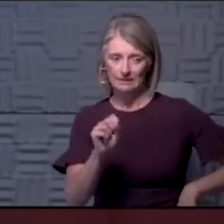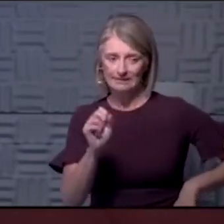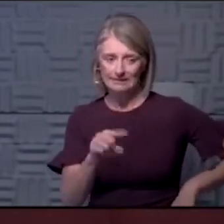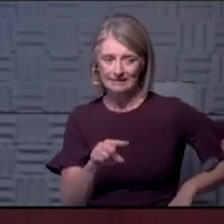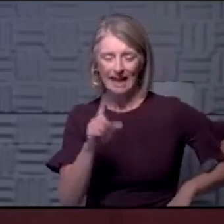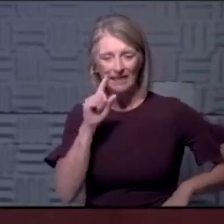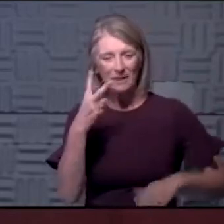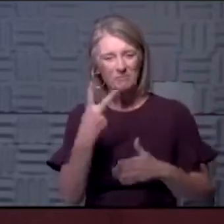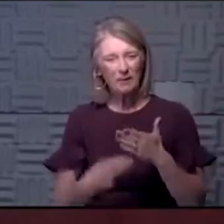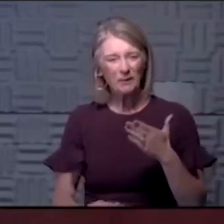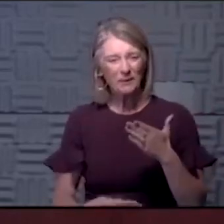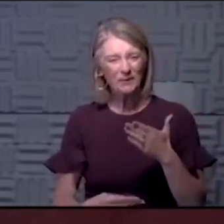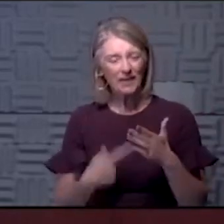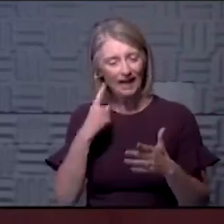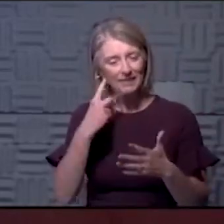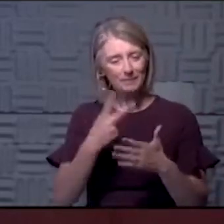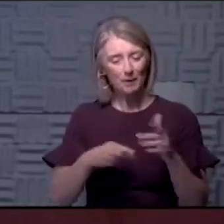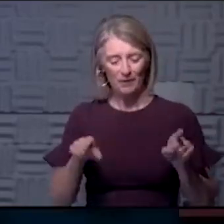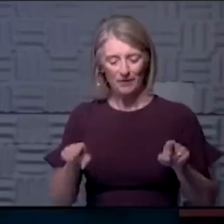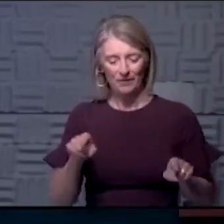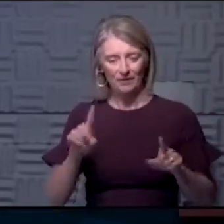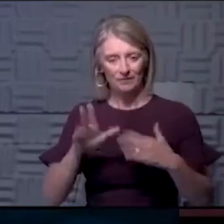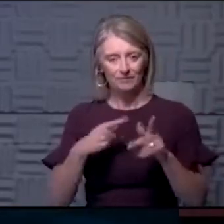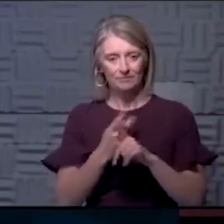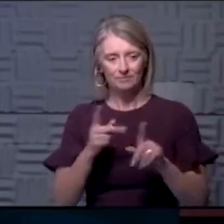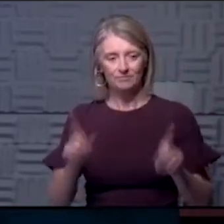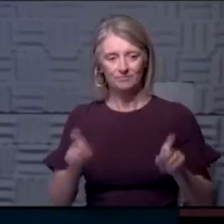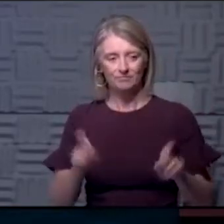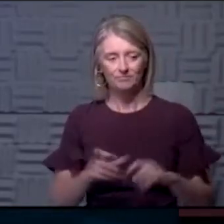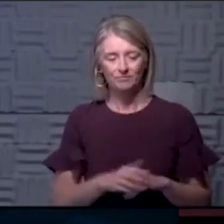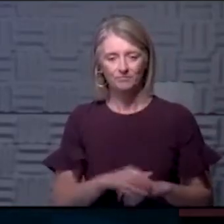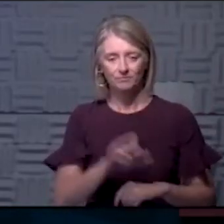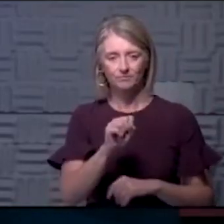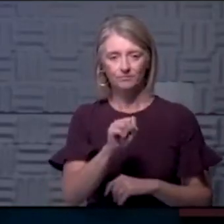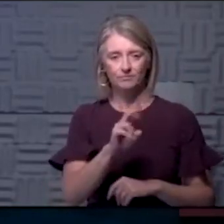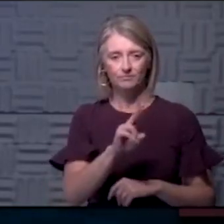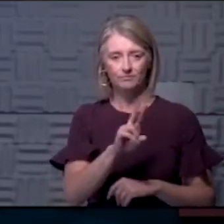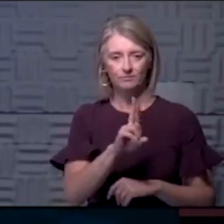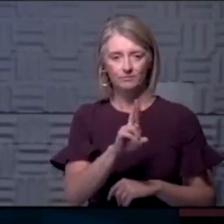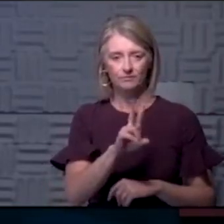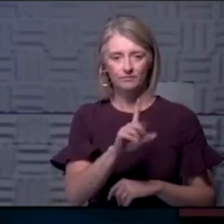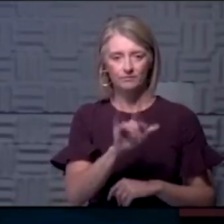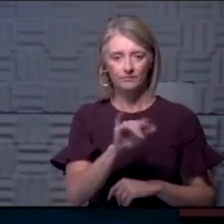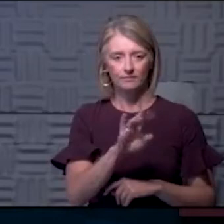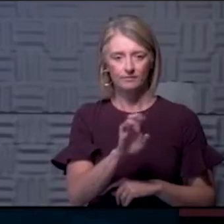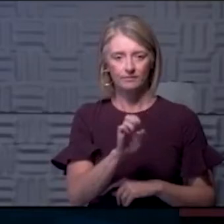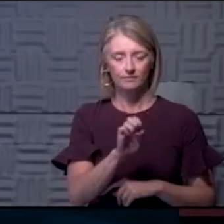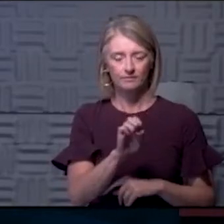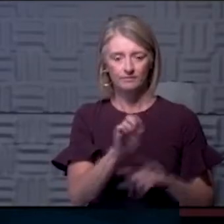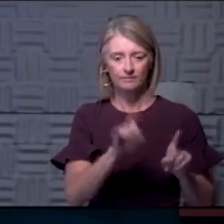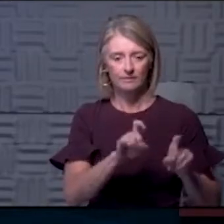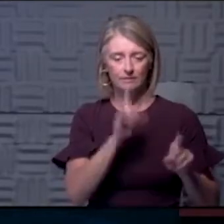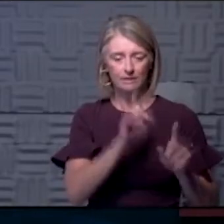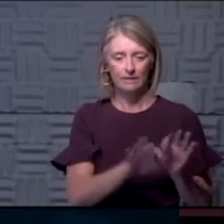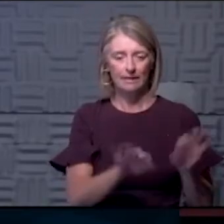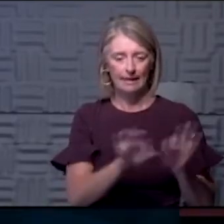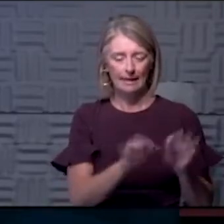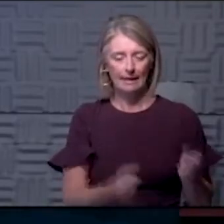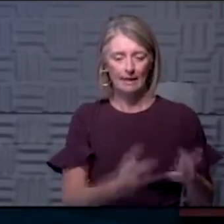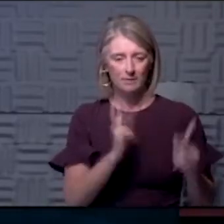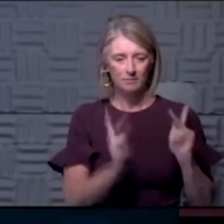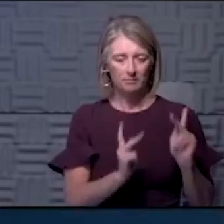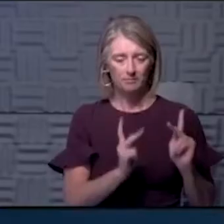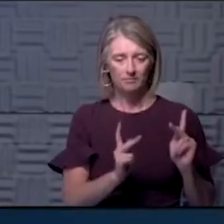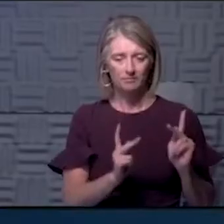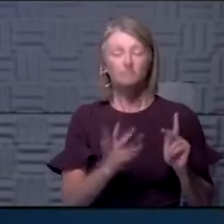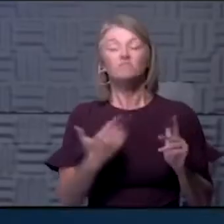the answer is both. I think it is too. I think the it is answer is both. But I think that surveillance is really important, Chris Wilson, because that's really what's going to tell us how many people. Otherwise,